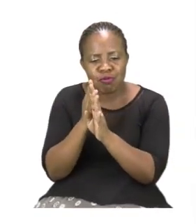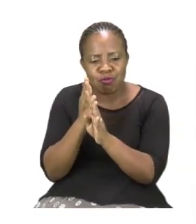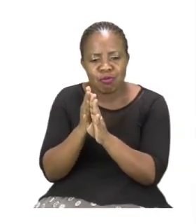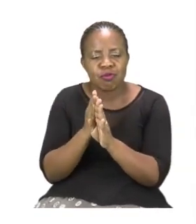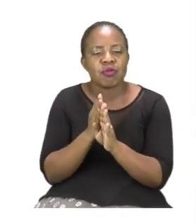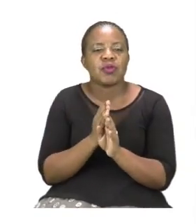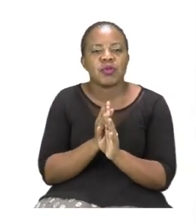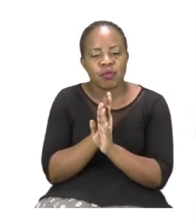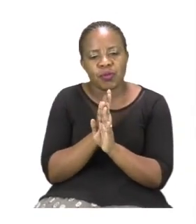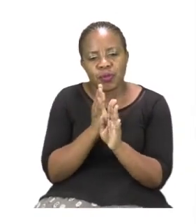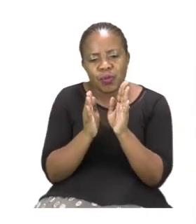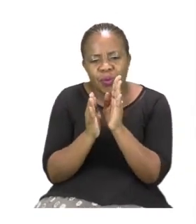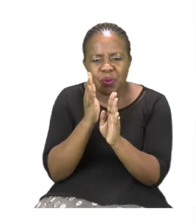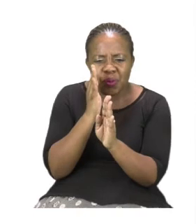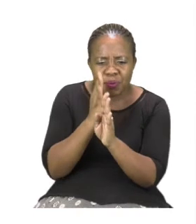makes sense.